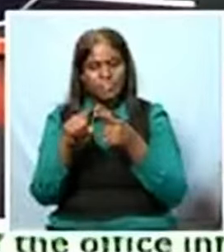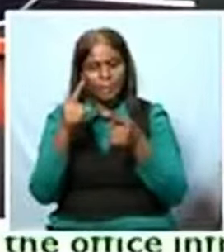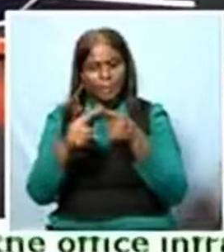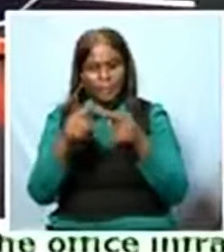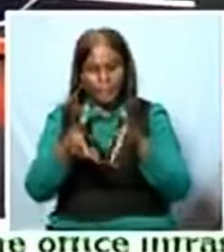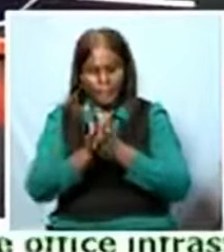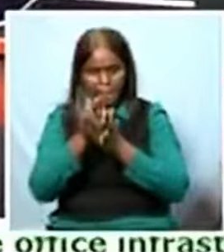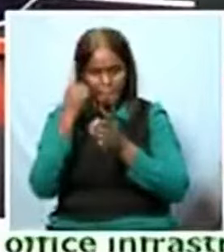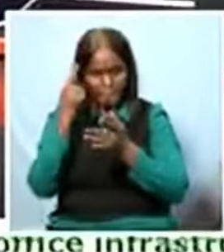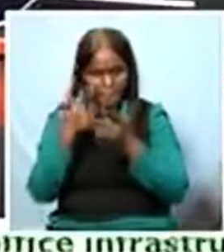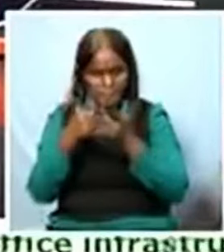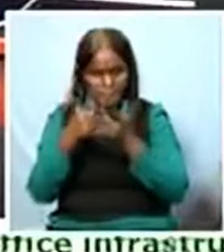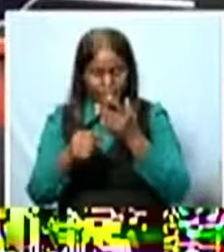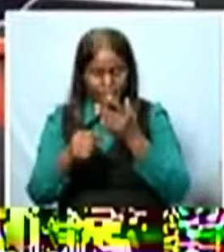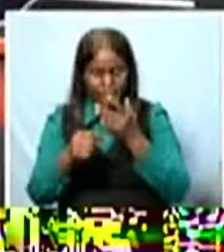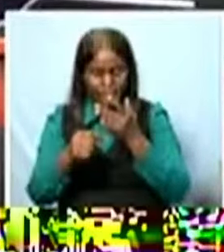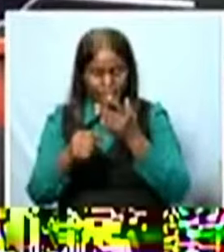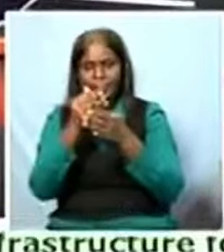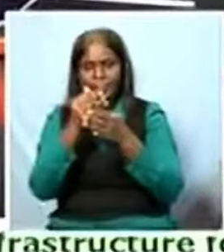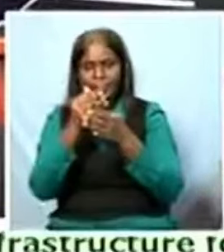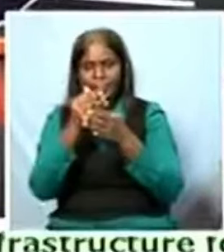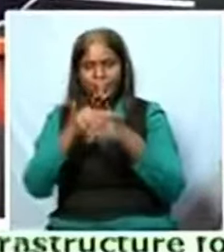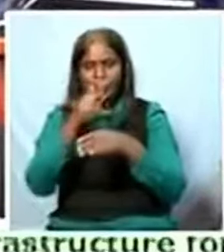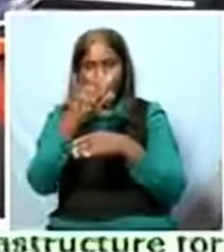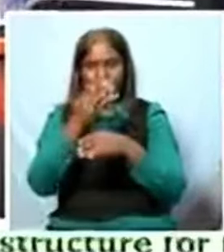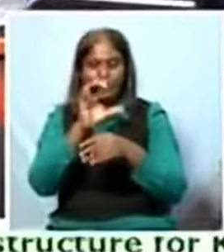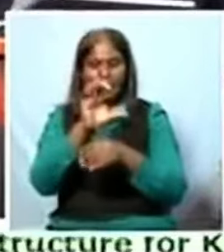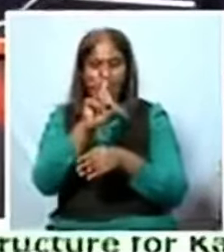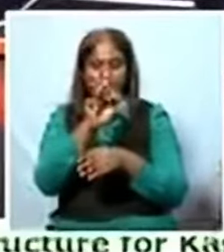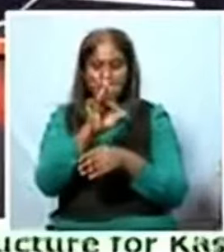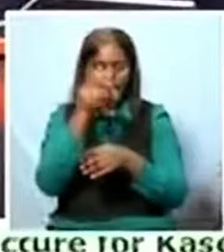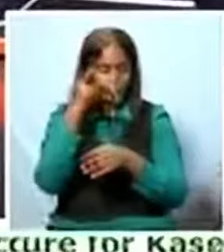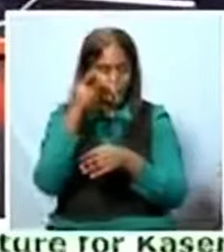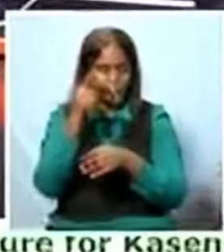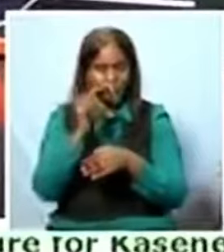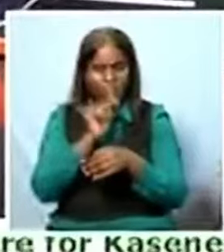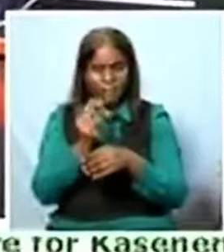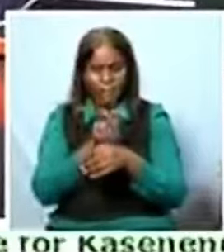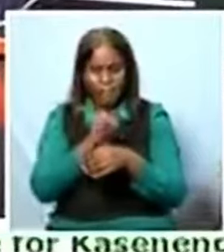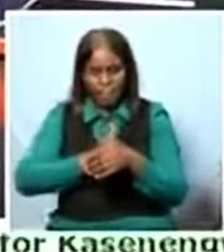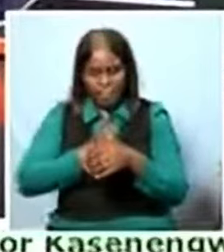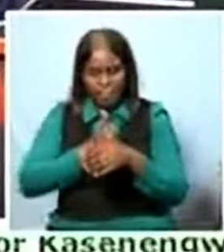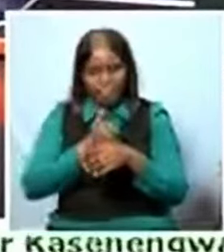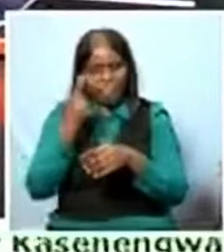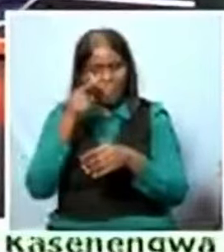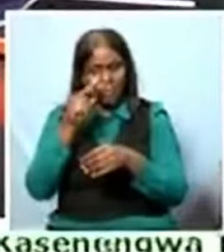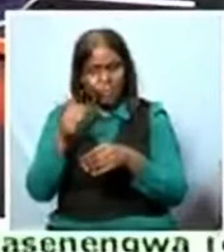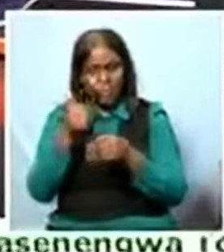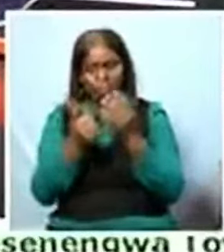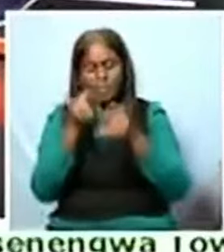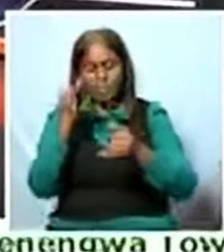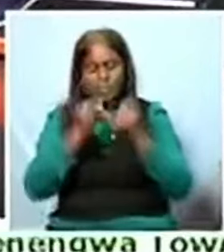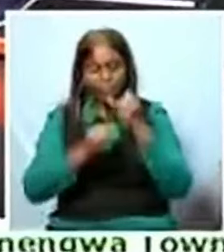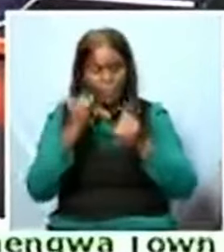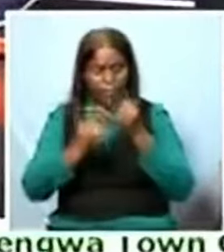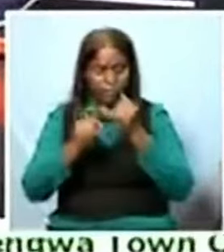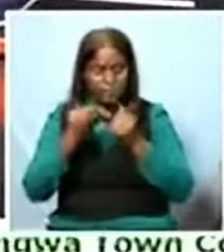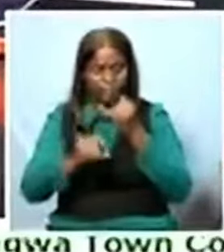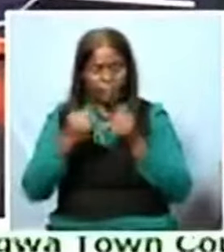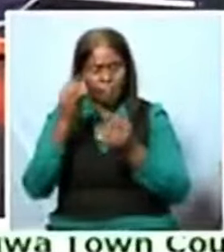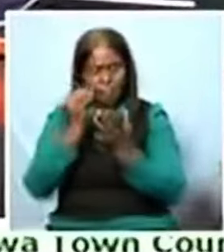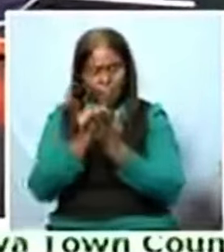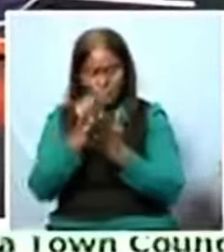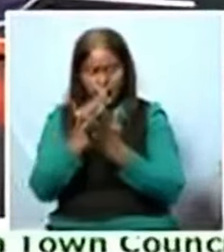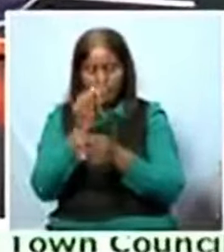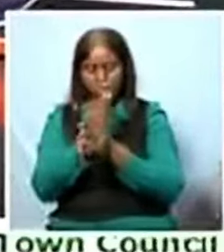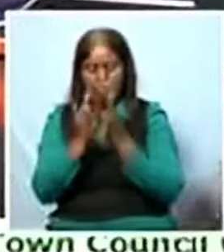request for further funding outside CDF for them to complete the office